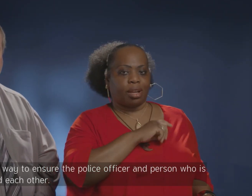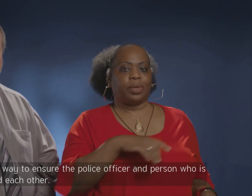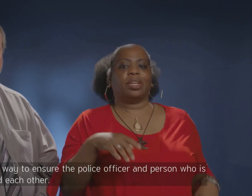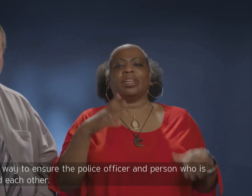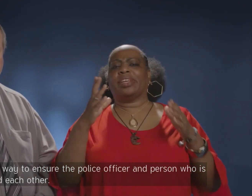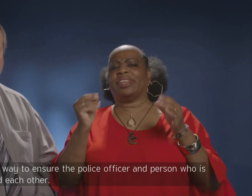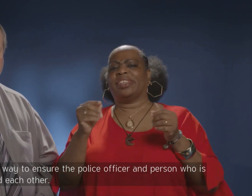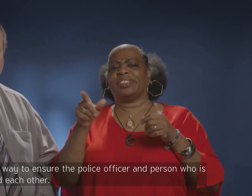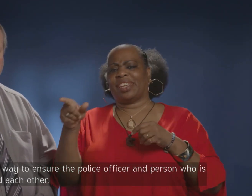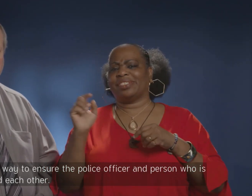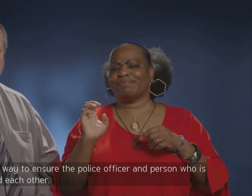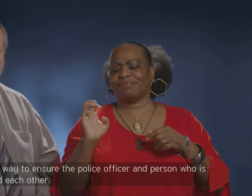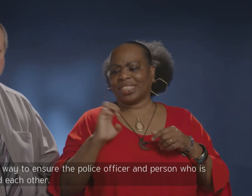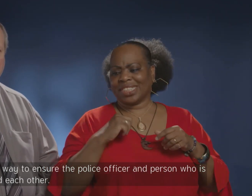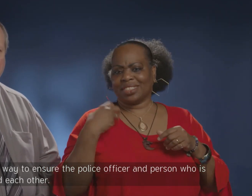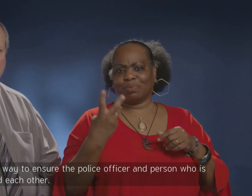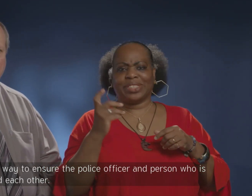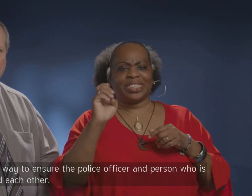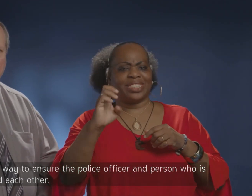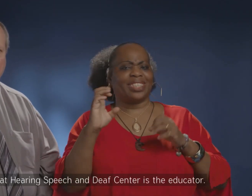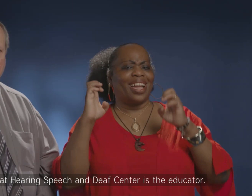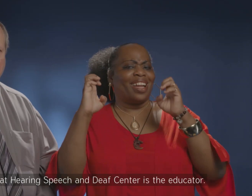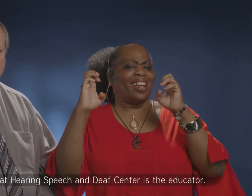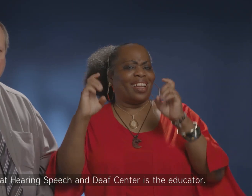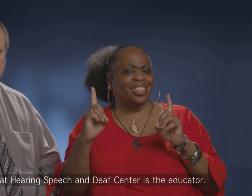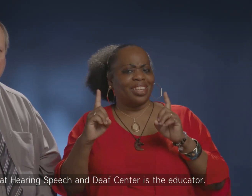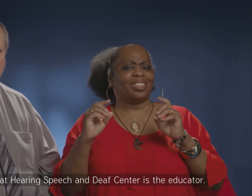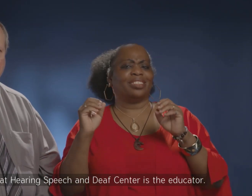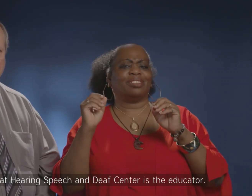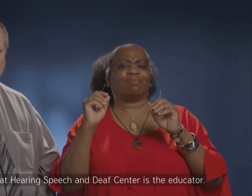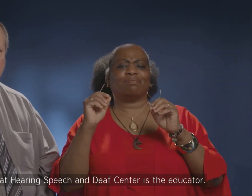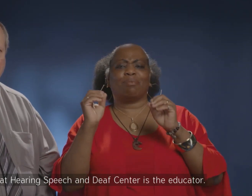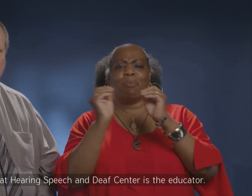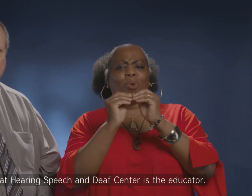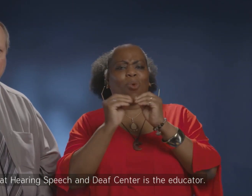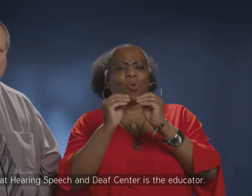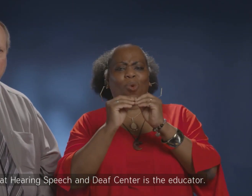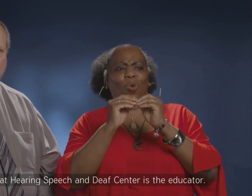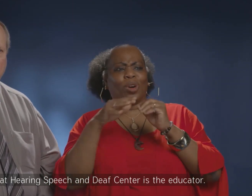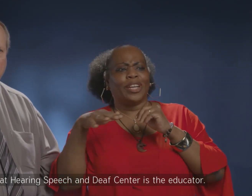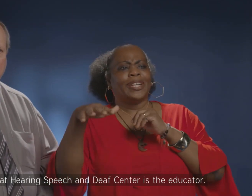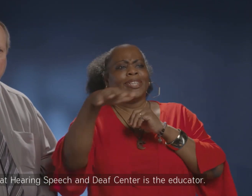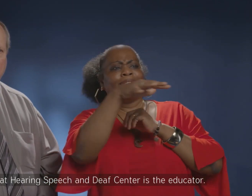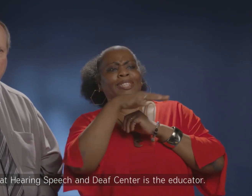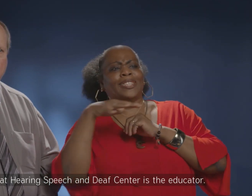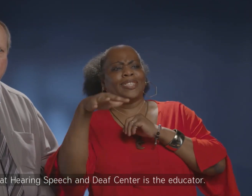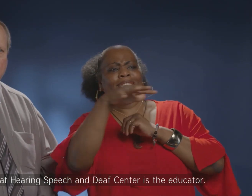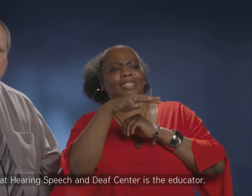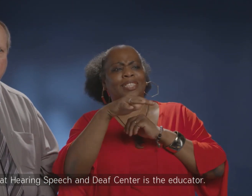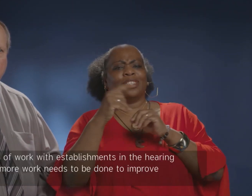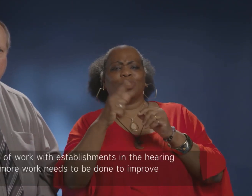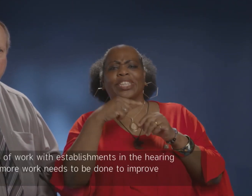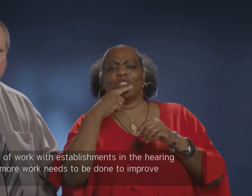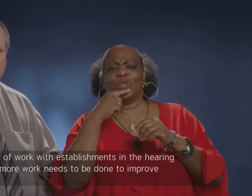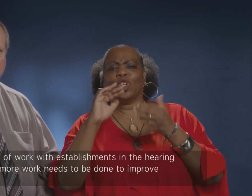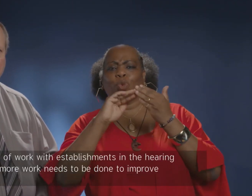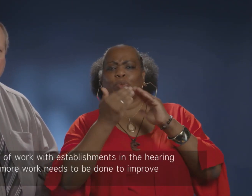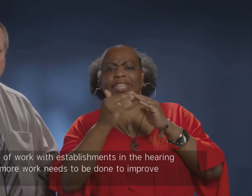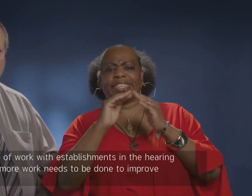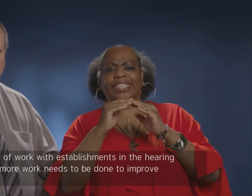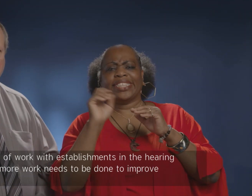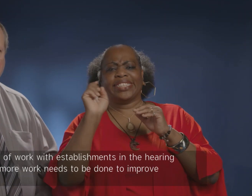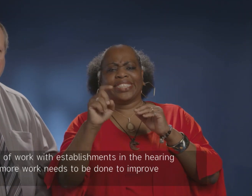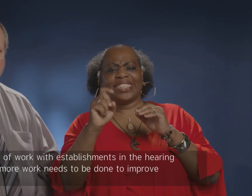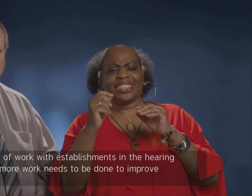is deaf can understand each other. Elizabeth's role at Hearing, Speech, and Deaf Center is the educator. She's done a lot